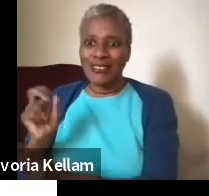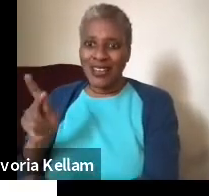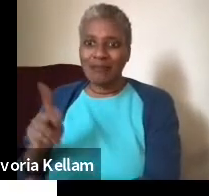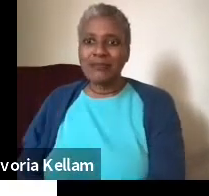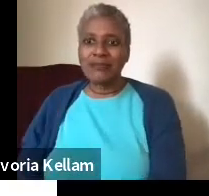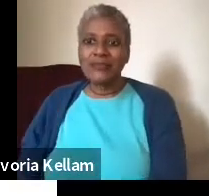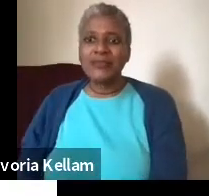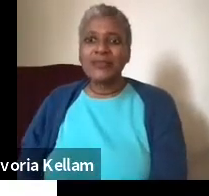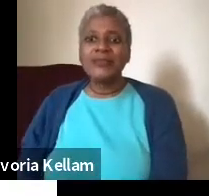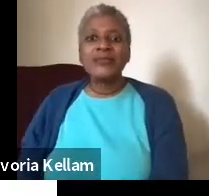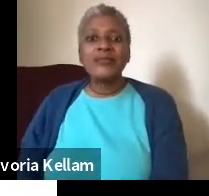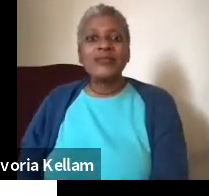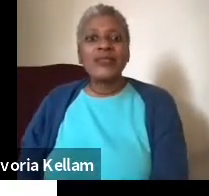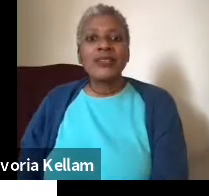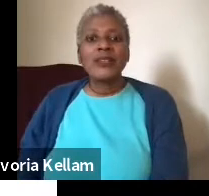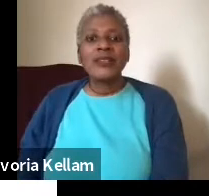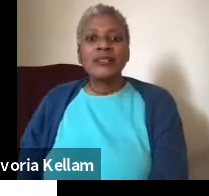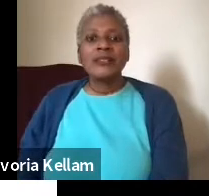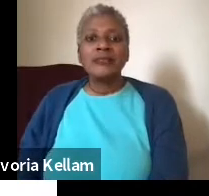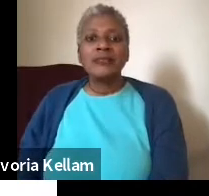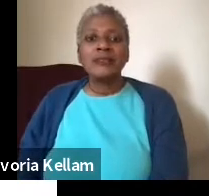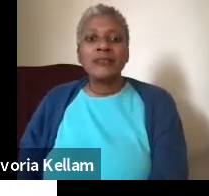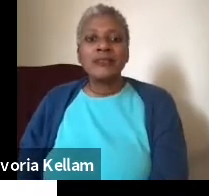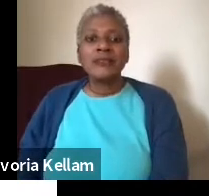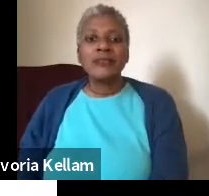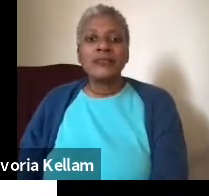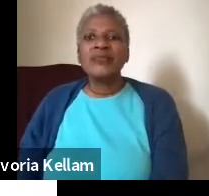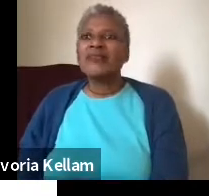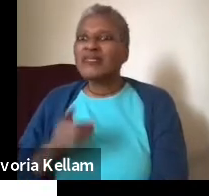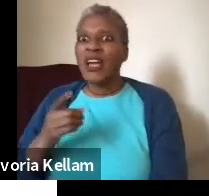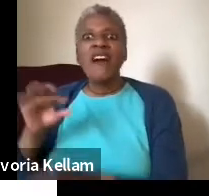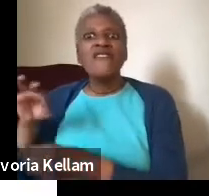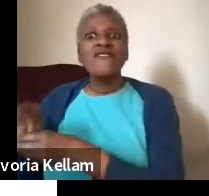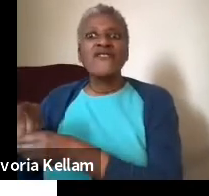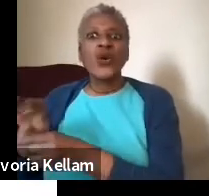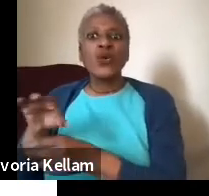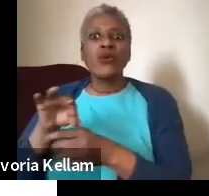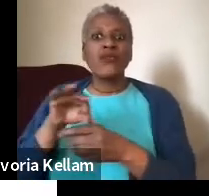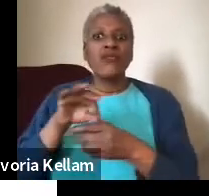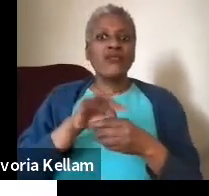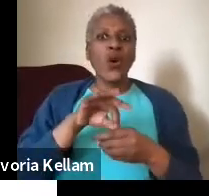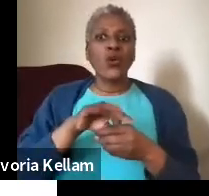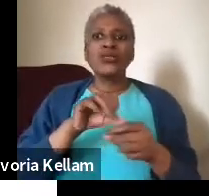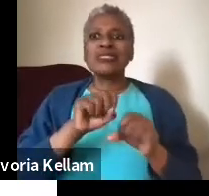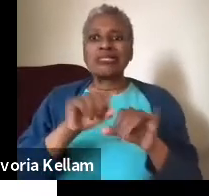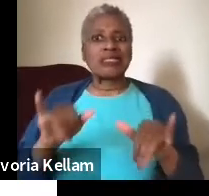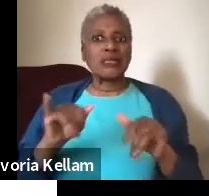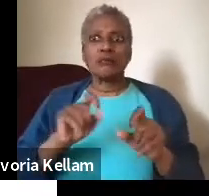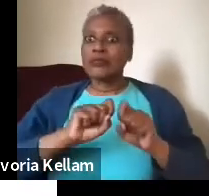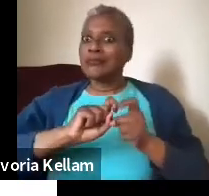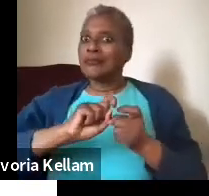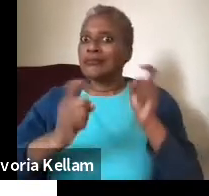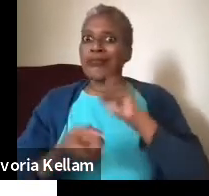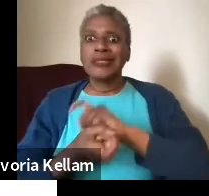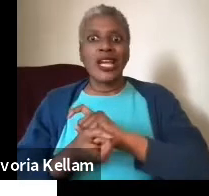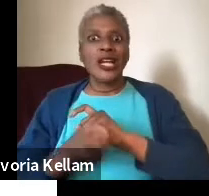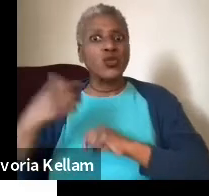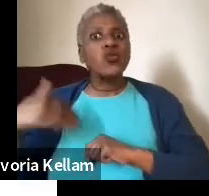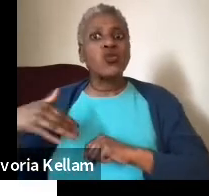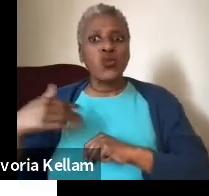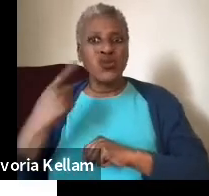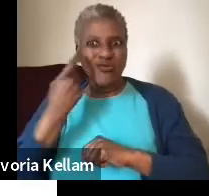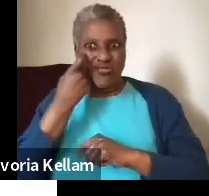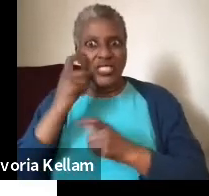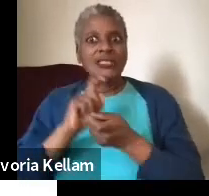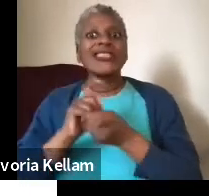So I'm going to give you a quick preview of our new voting system, because that's the biggest change to take place in this election